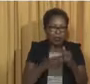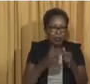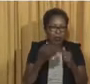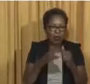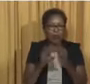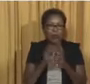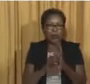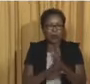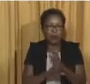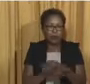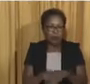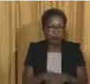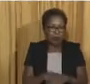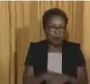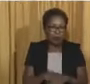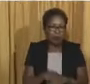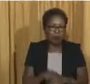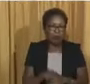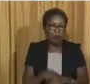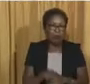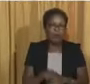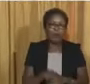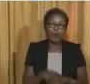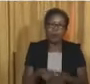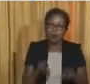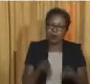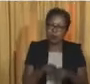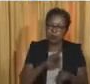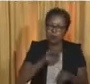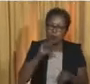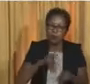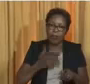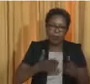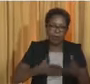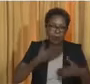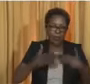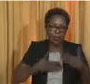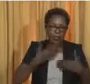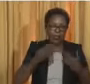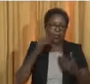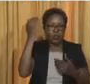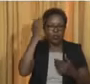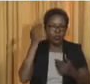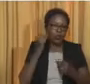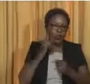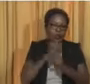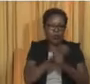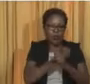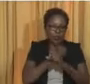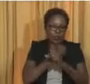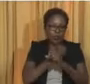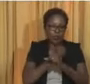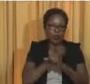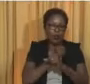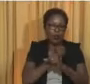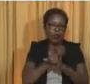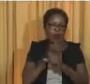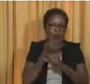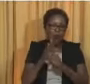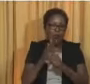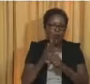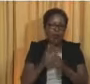Constitution. It ought also to be appreciated that judicial protection of implied limitation to the amendment